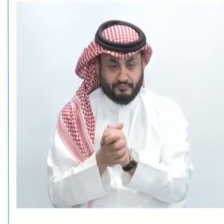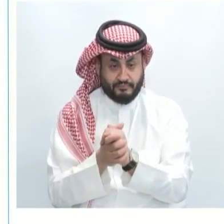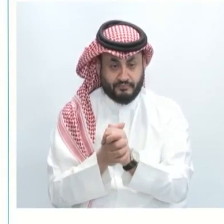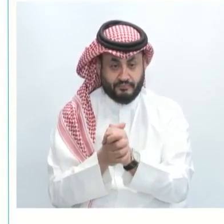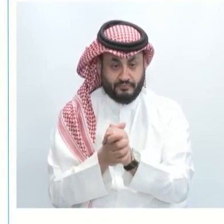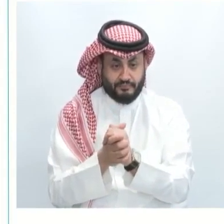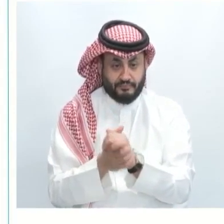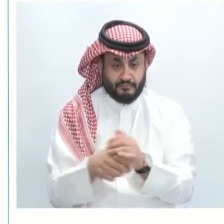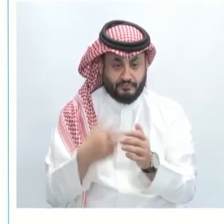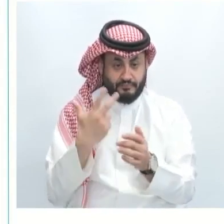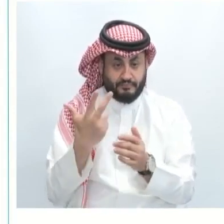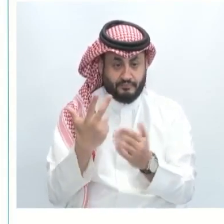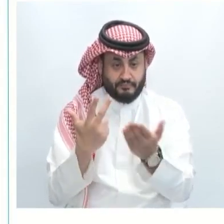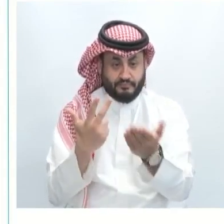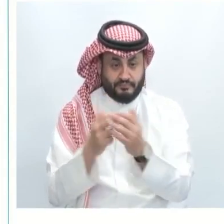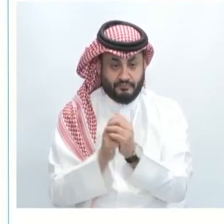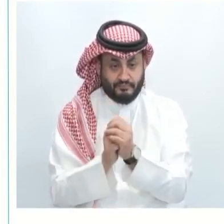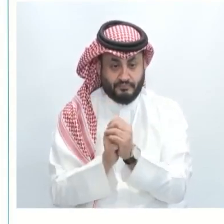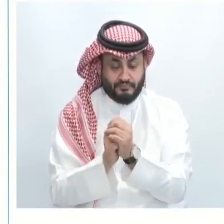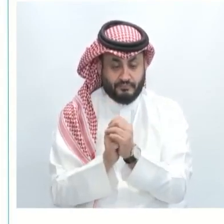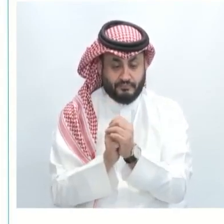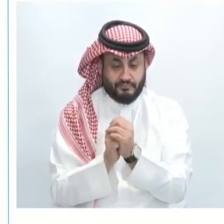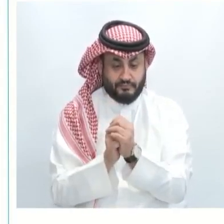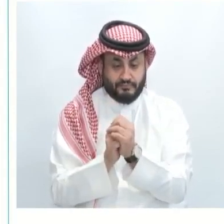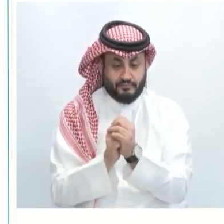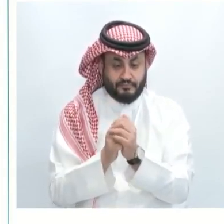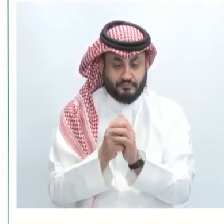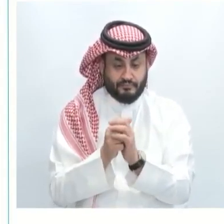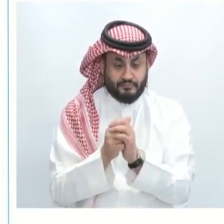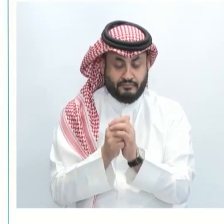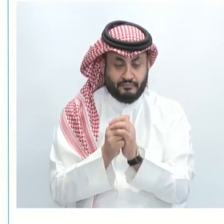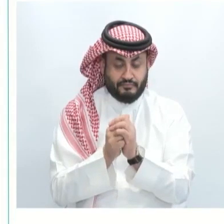the third word that we have learned about last time.